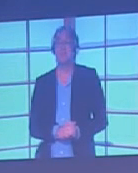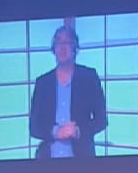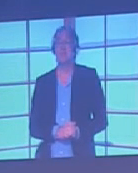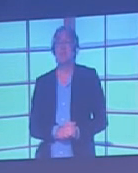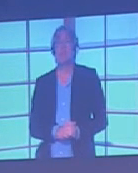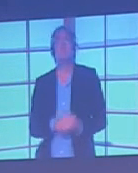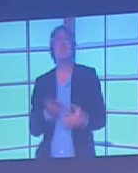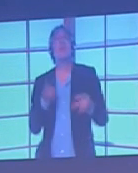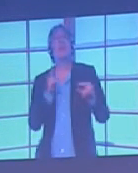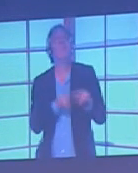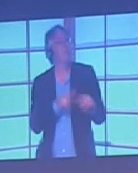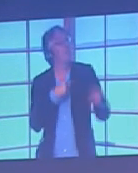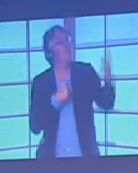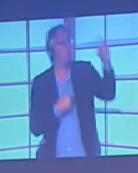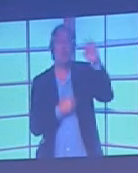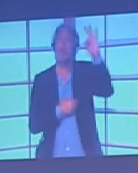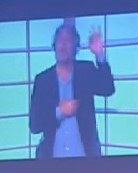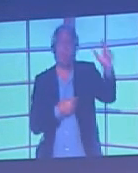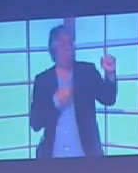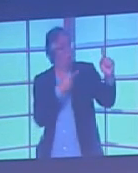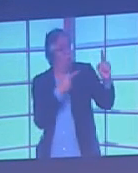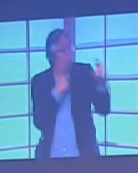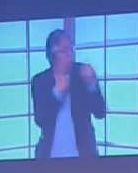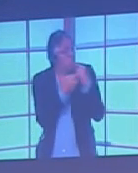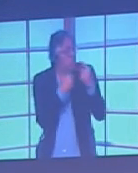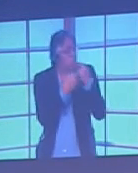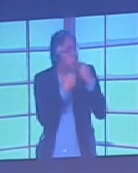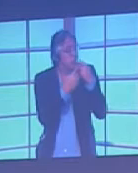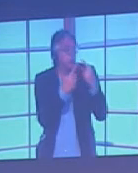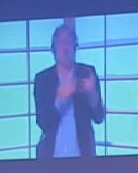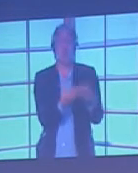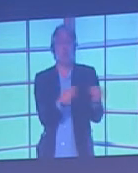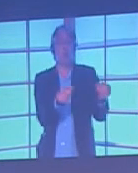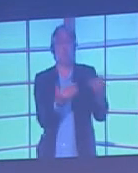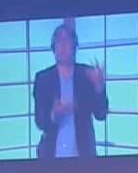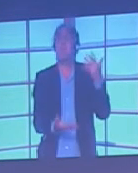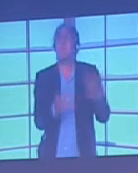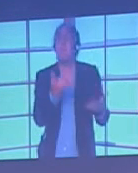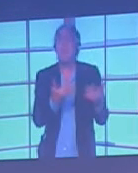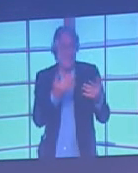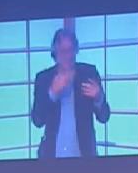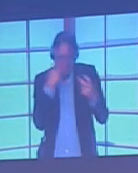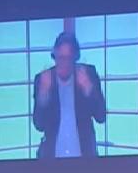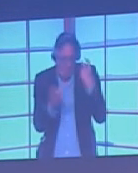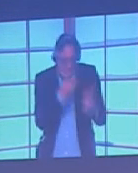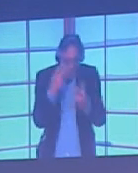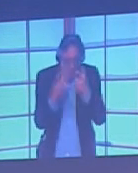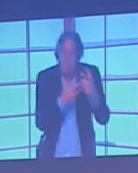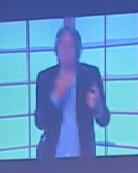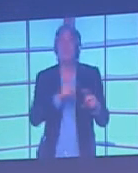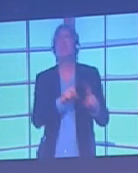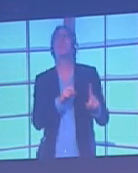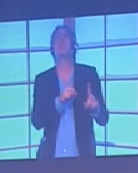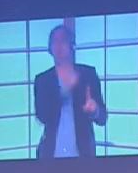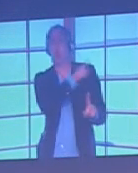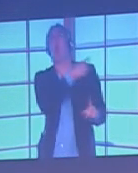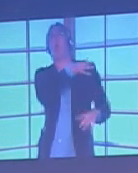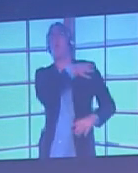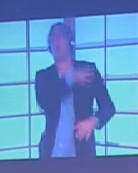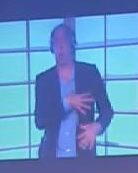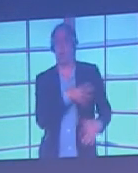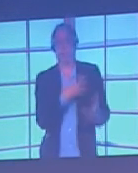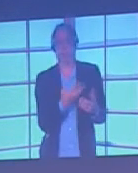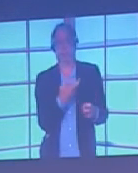solution, we don't always find it straight away, but the commitment is there. We need that same commitment, please, from the football federations and